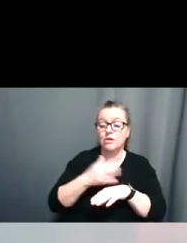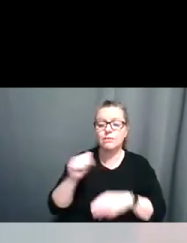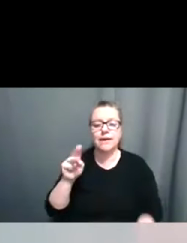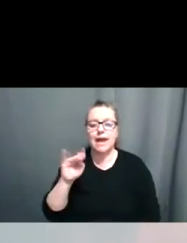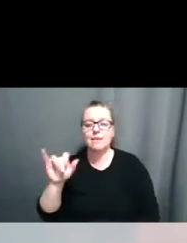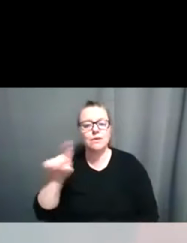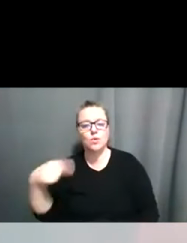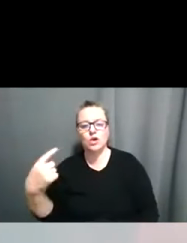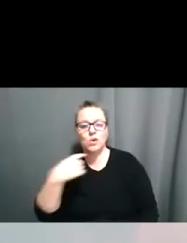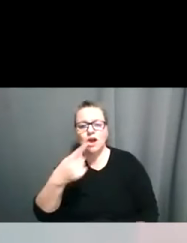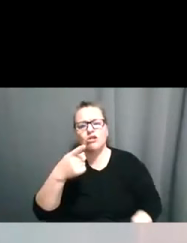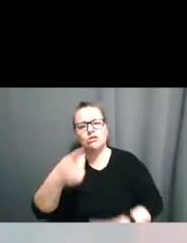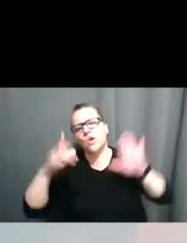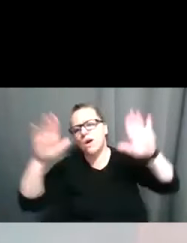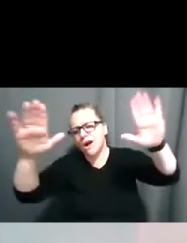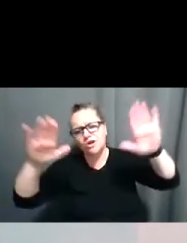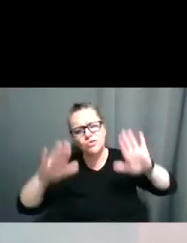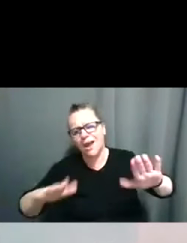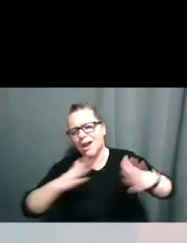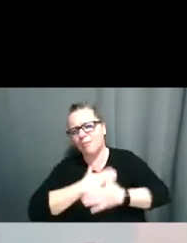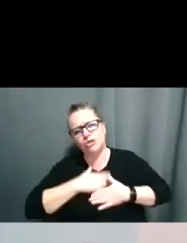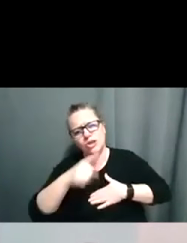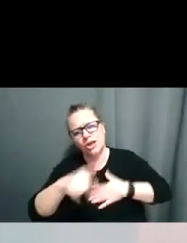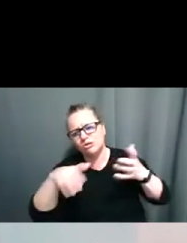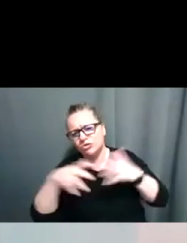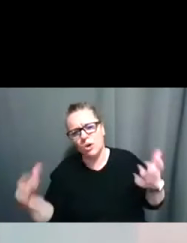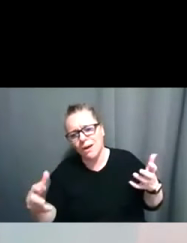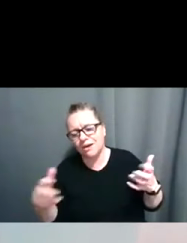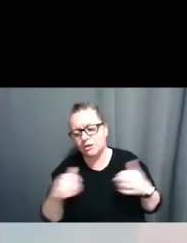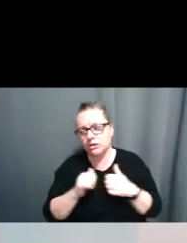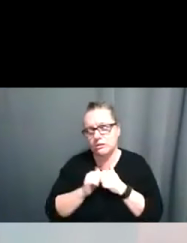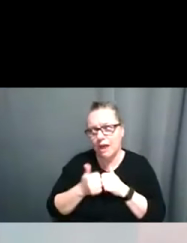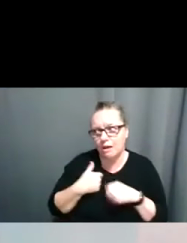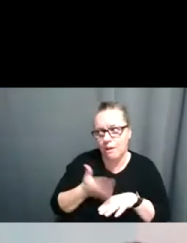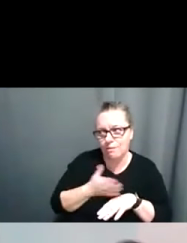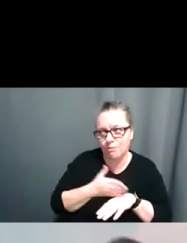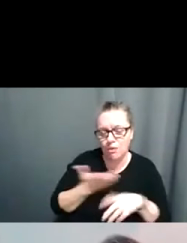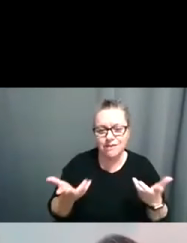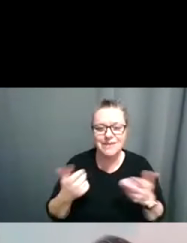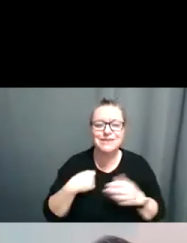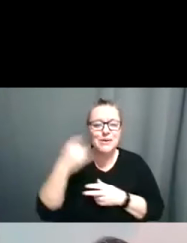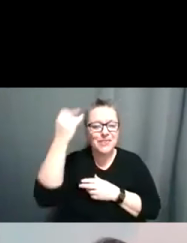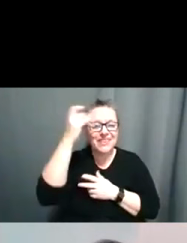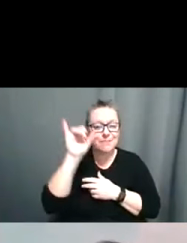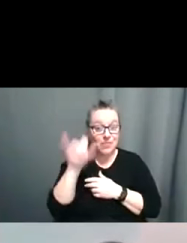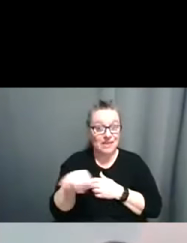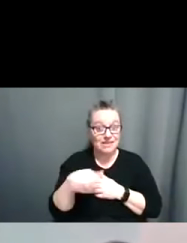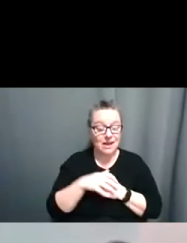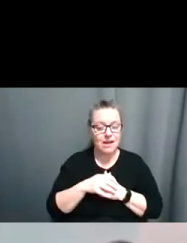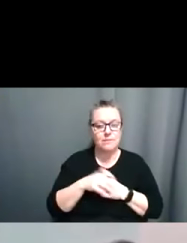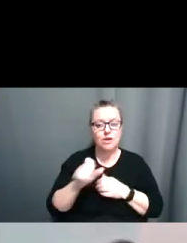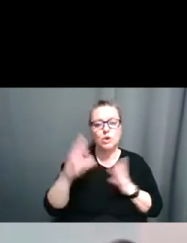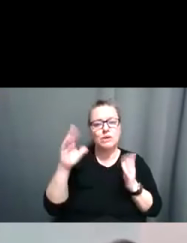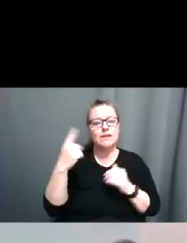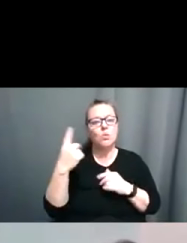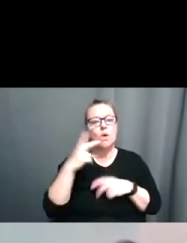you is how great you are and how much she appreciates you. So think about a time when this has happened to you, right? You were expecting one kind